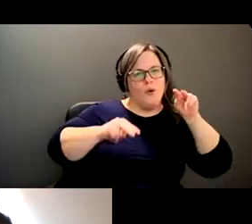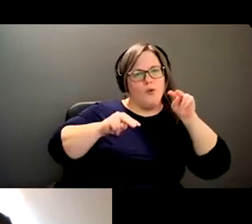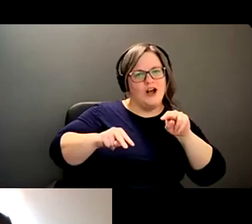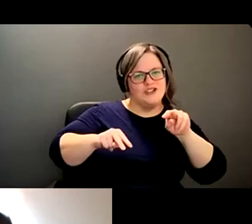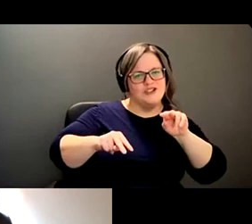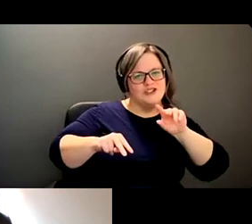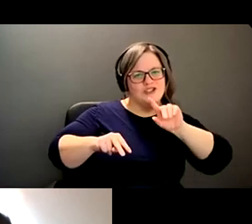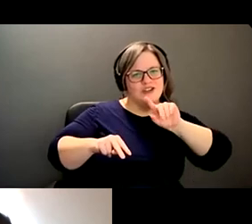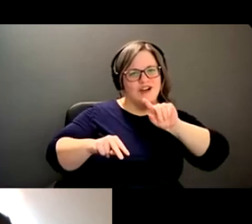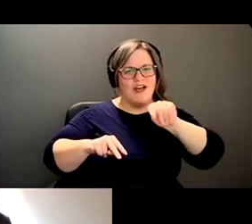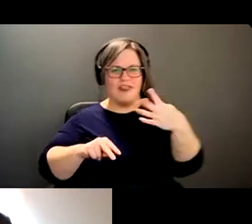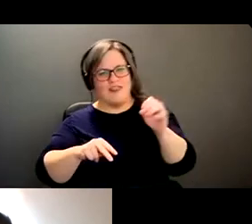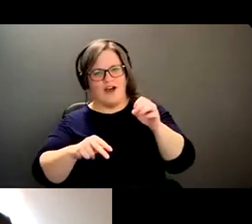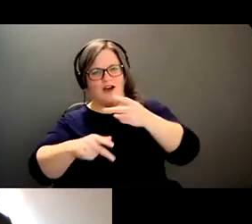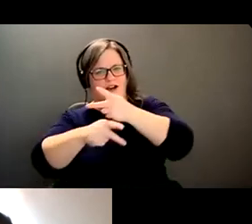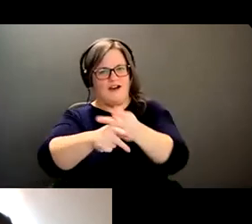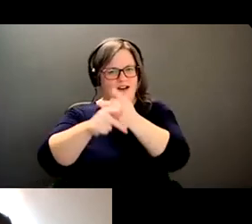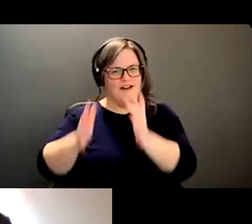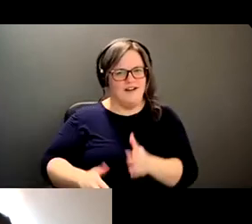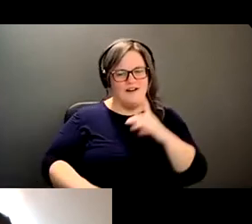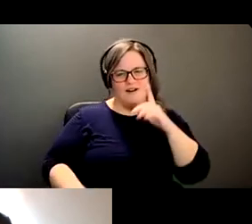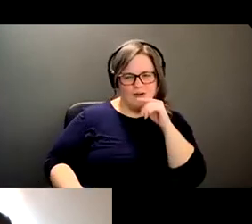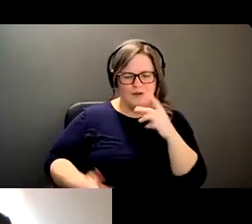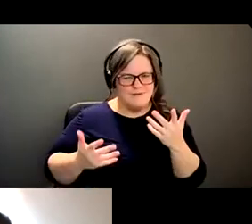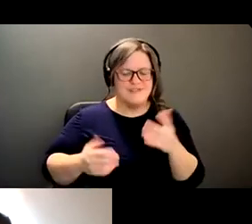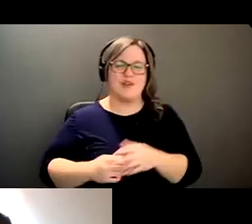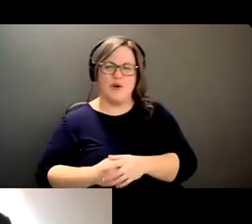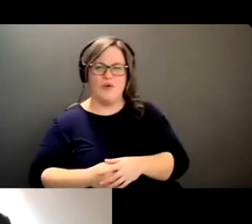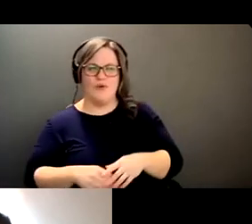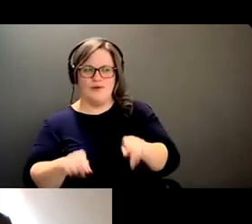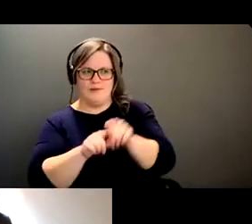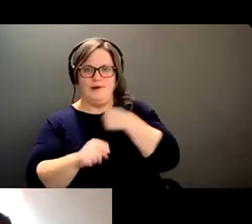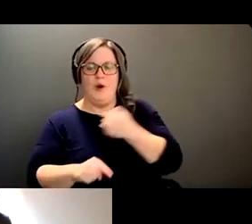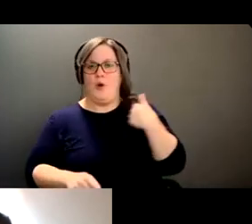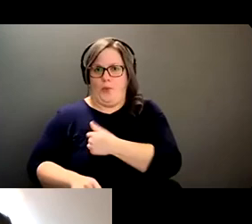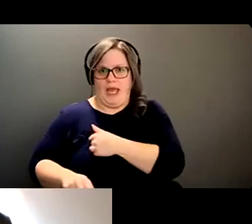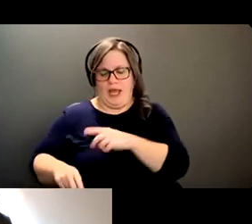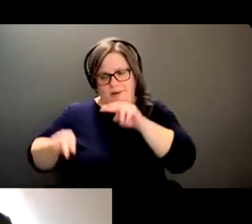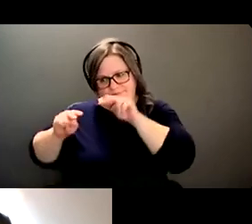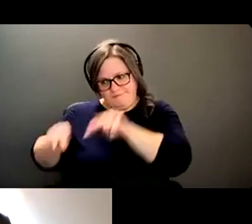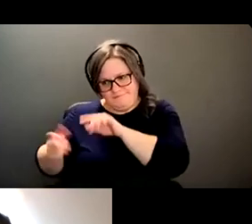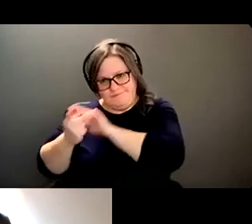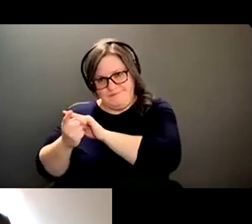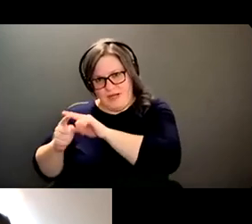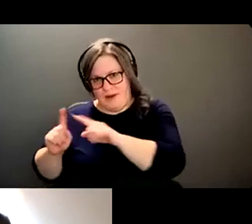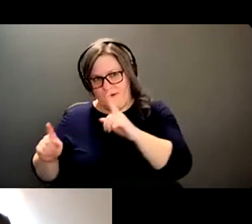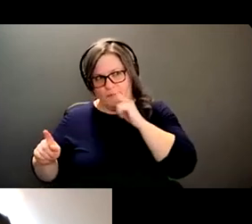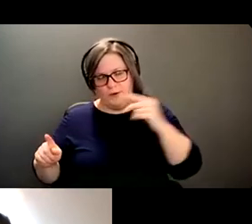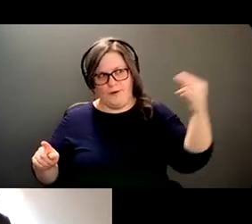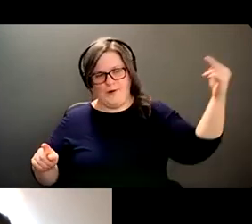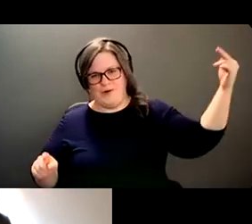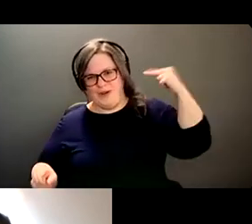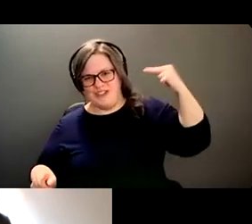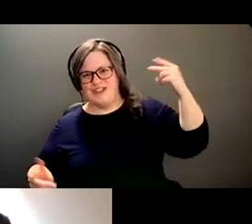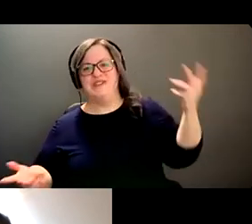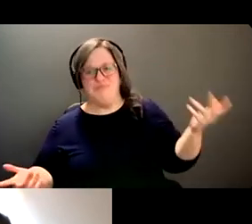what does it mean to, you know, grasp towards having the answers in terms of precarity in the arts in the city